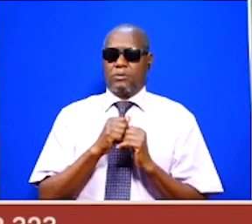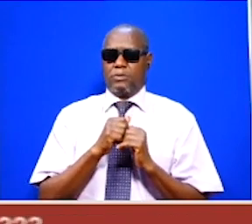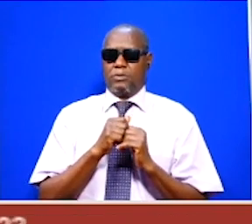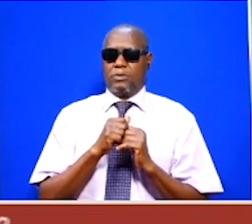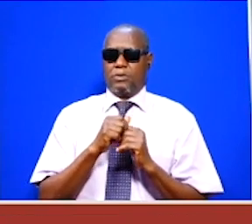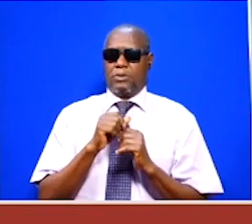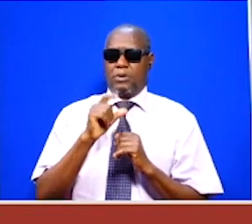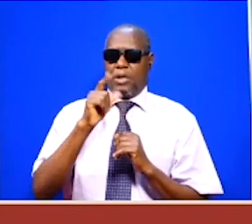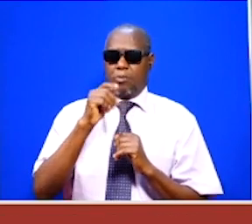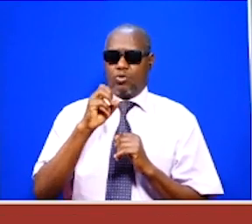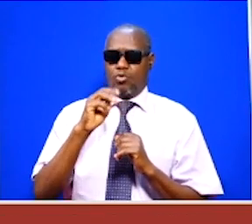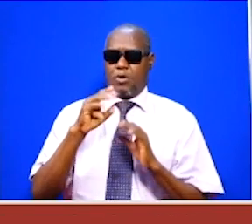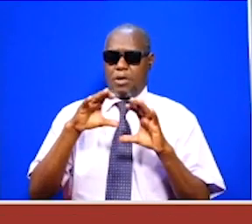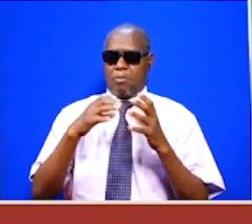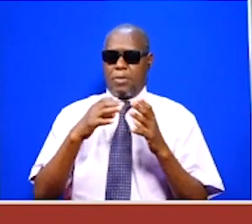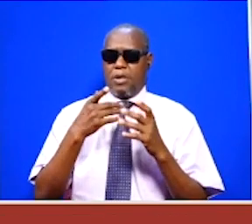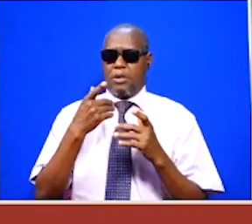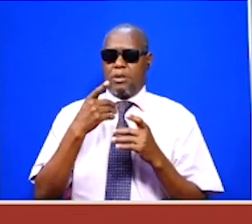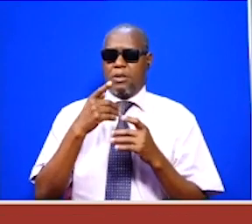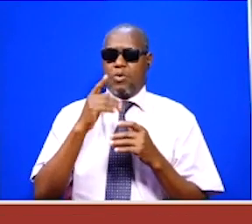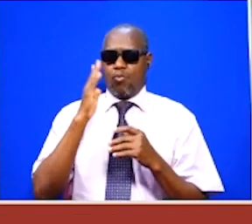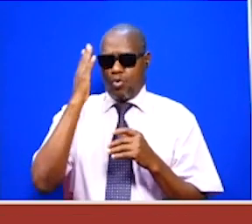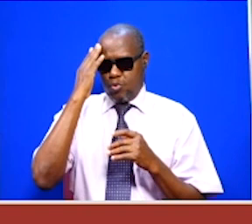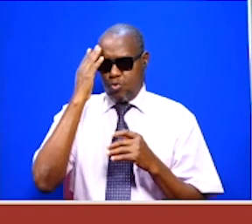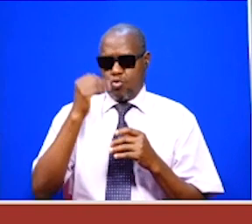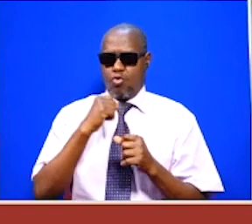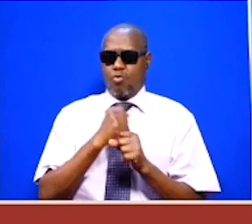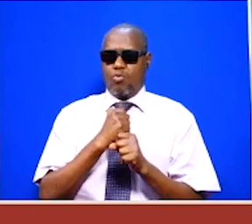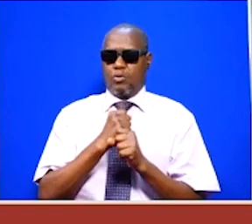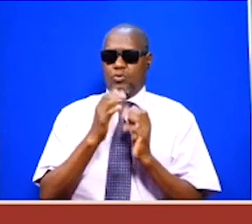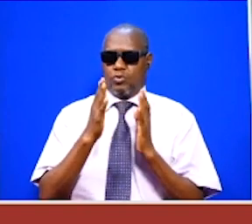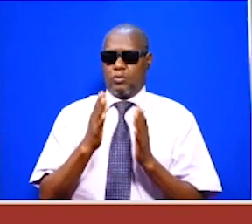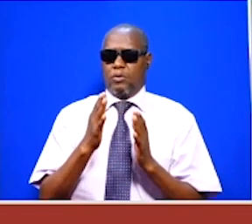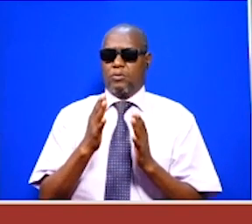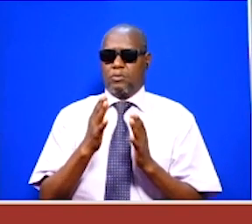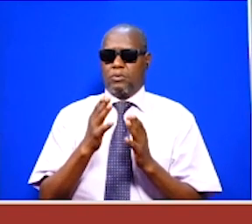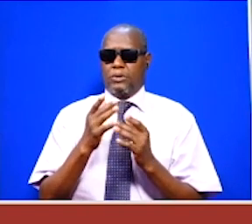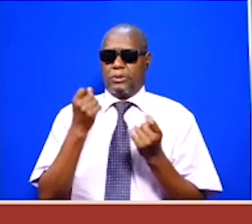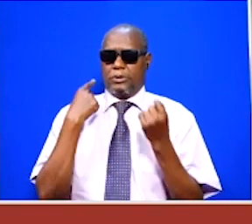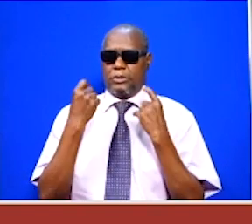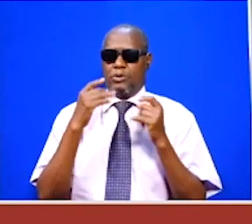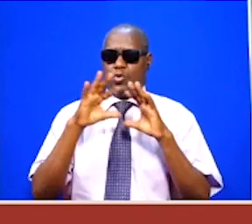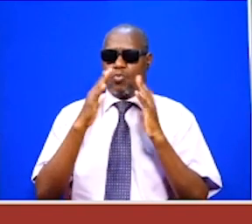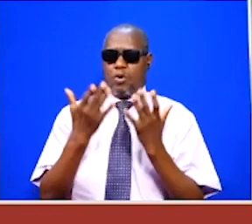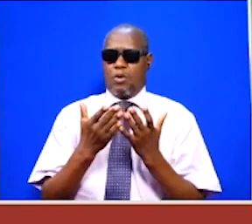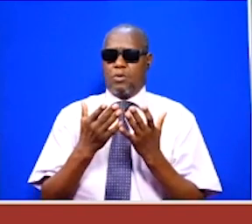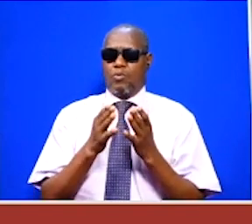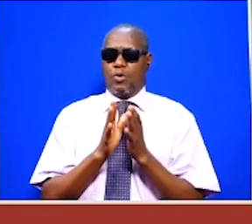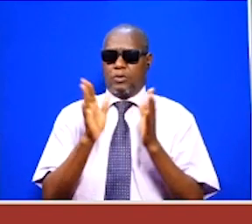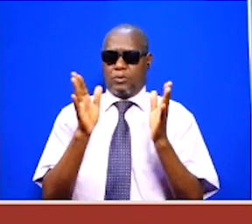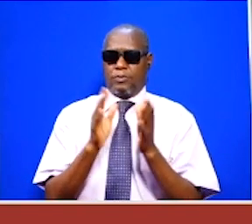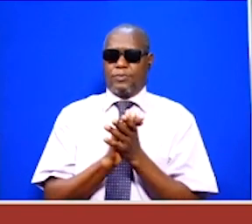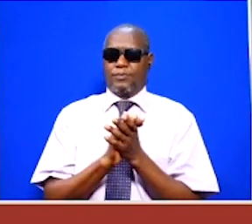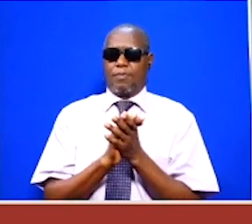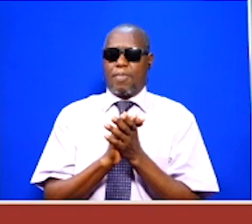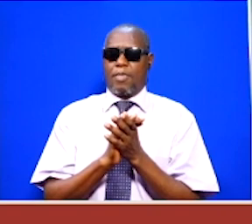will now be acknowledged as the producer of tea in its worldwide branding. To thank you, Your Excellency. In efforts to enhance